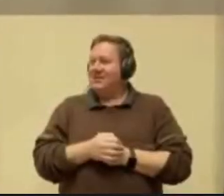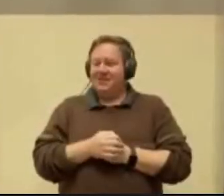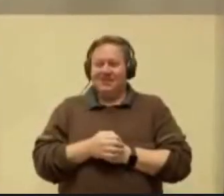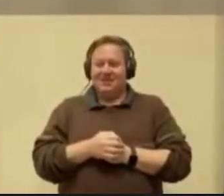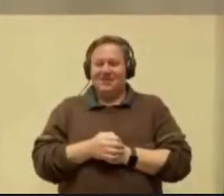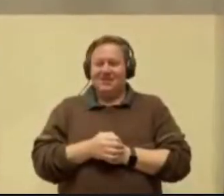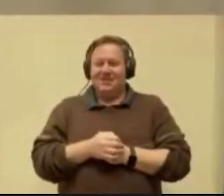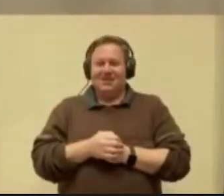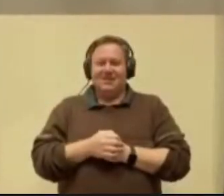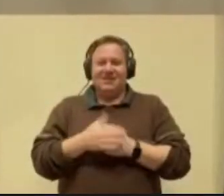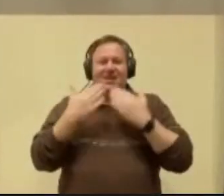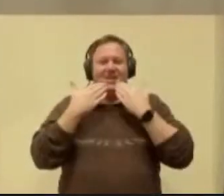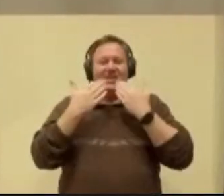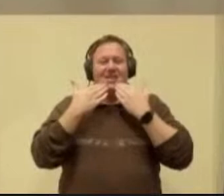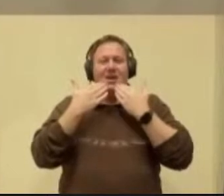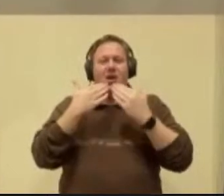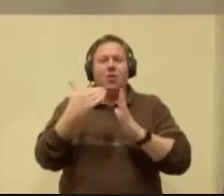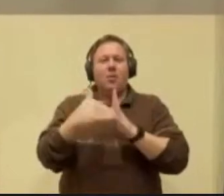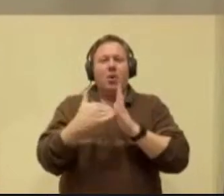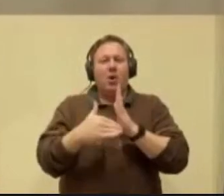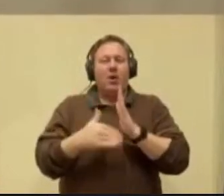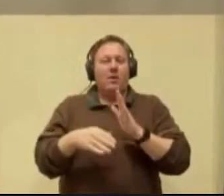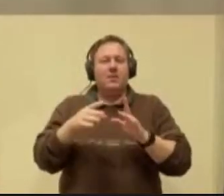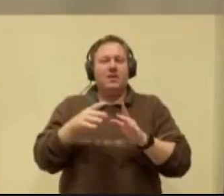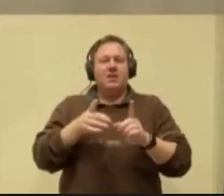thank you program director